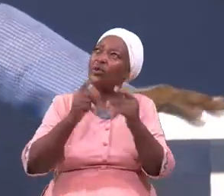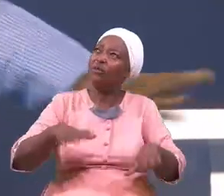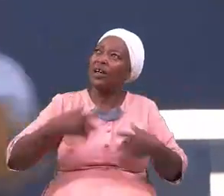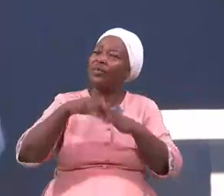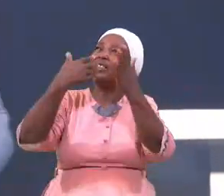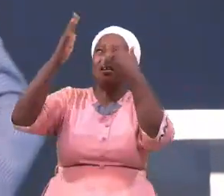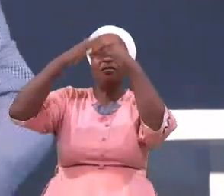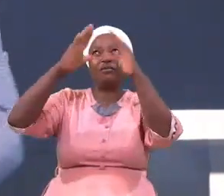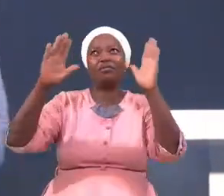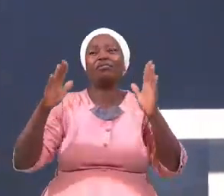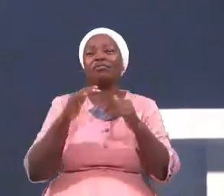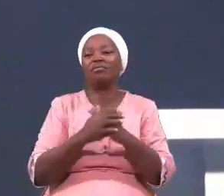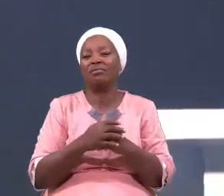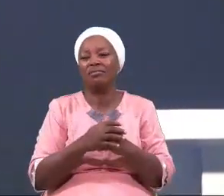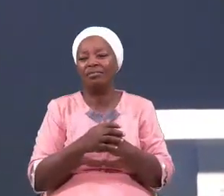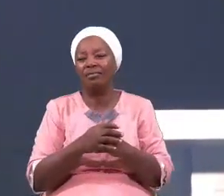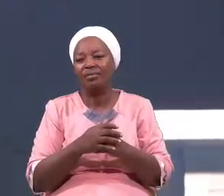heaven.